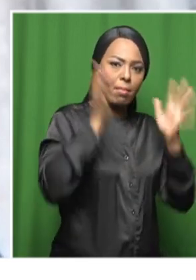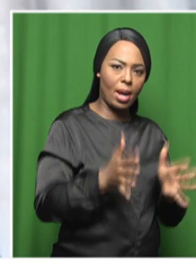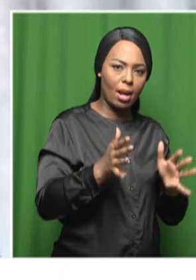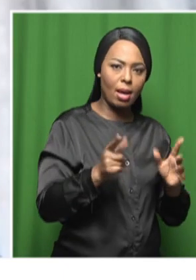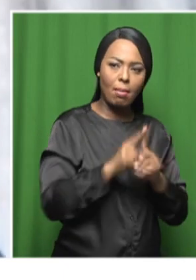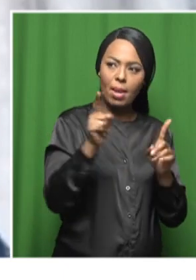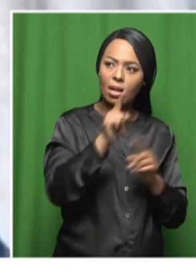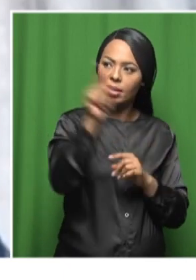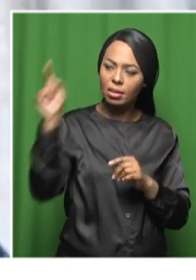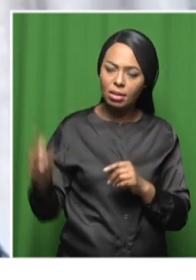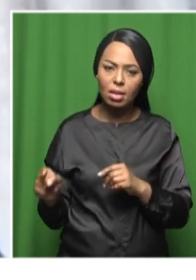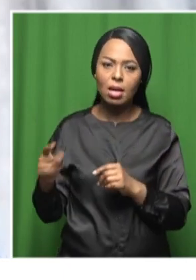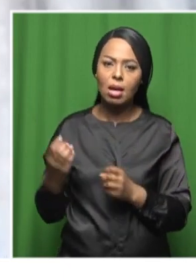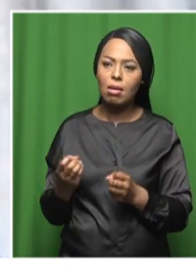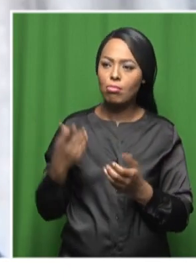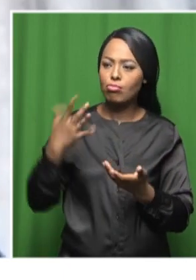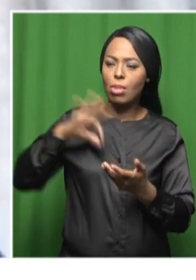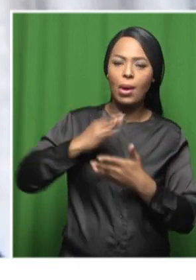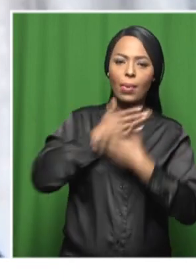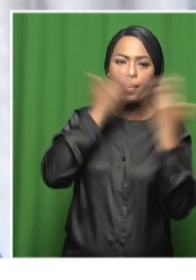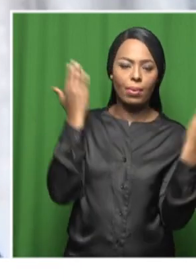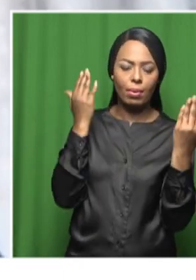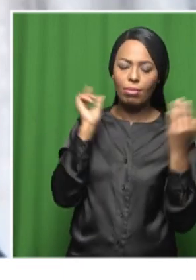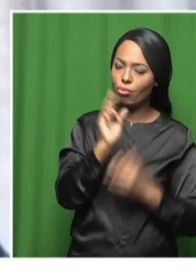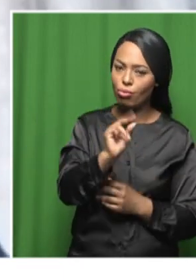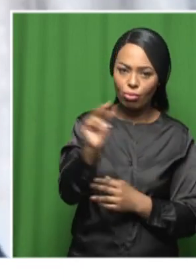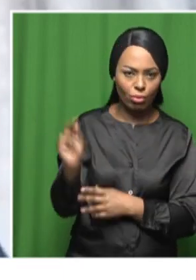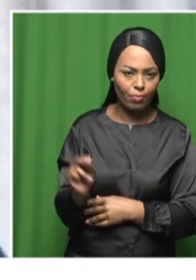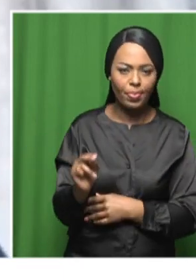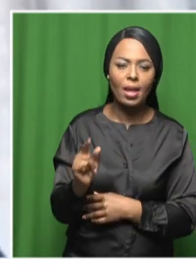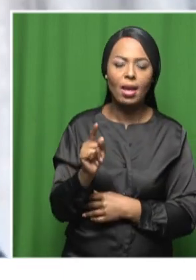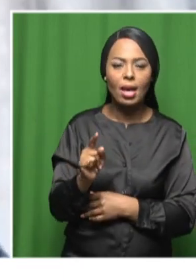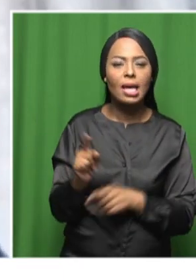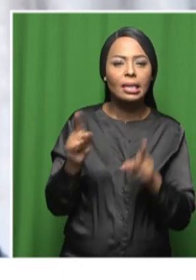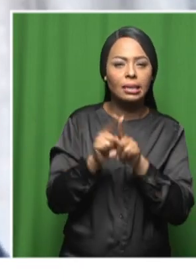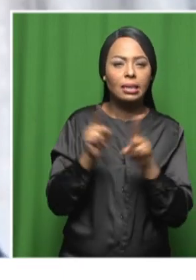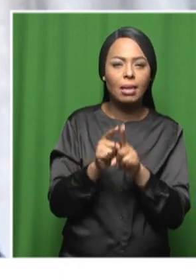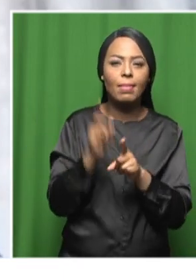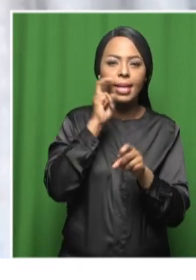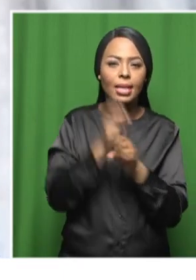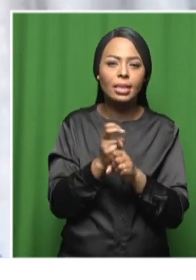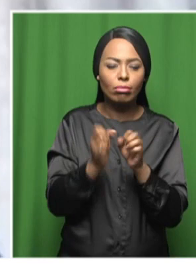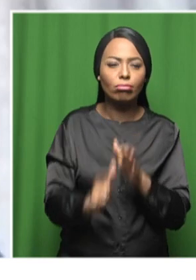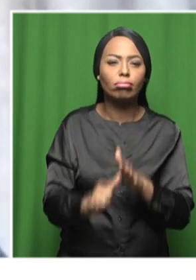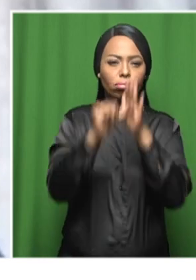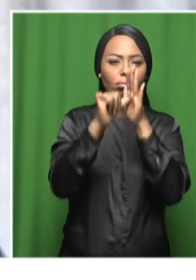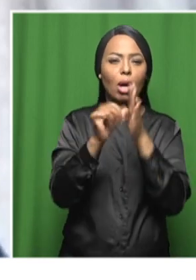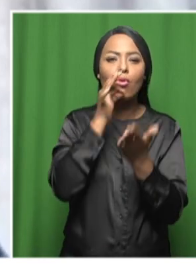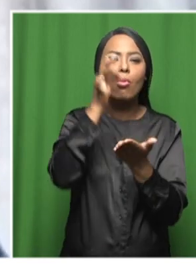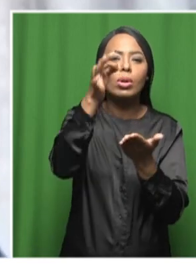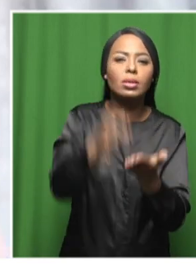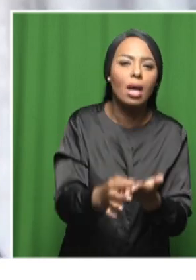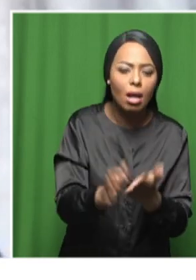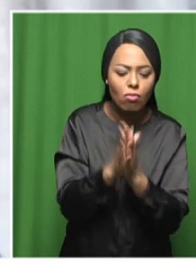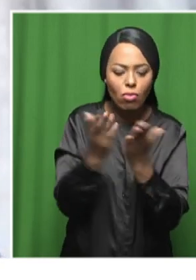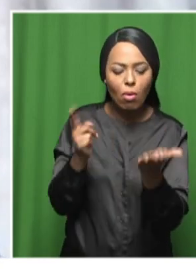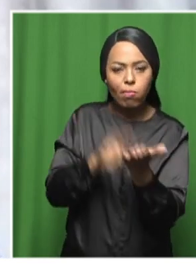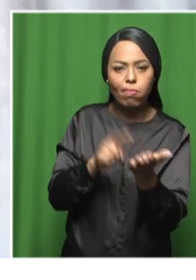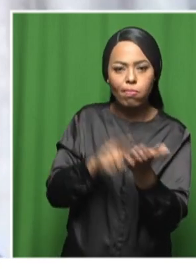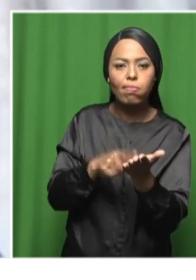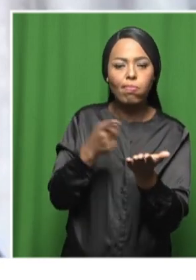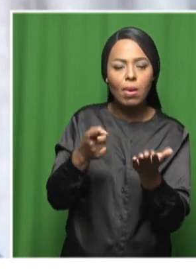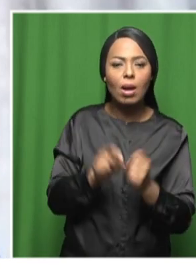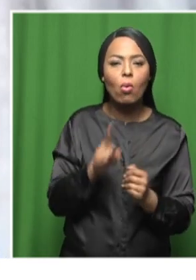of the majority. There are some unique proposals in the book, for instance, smart